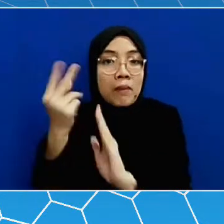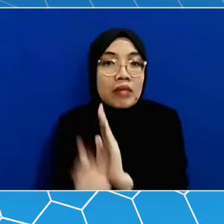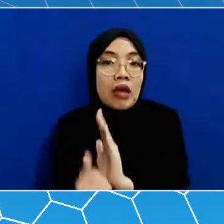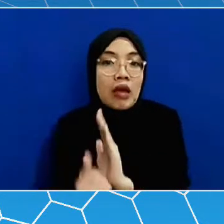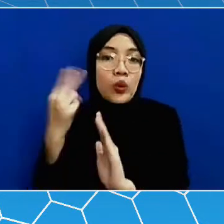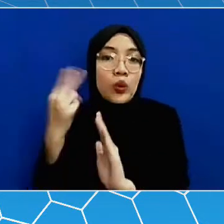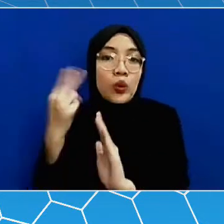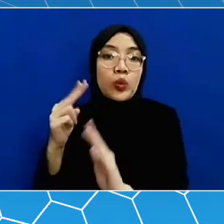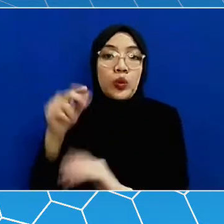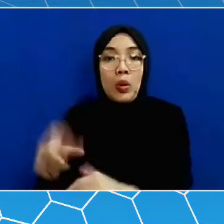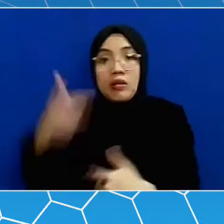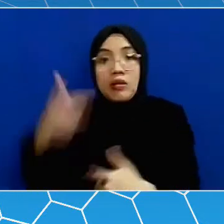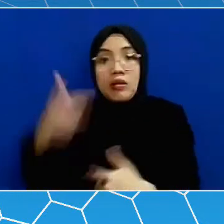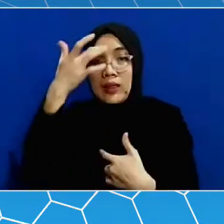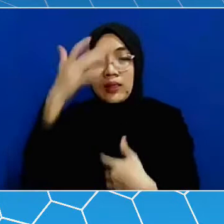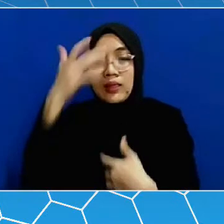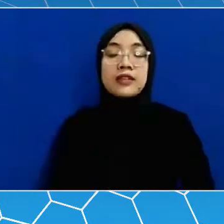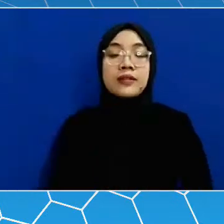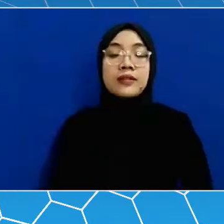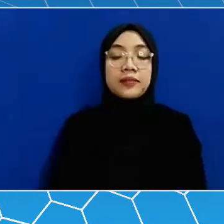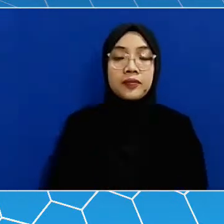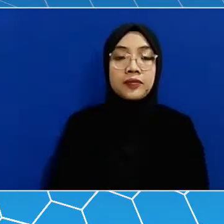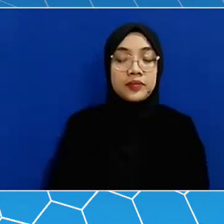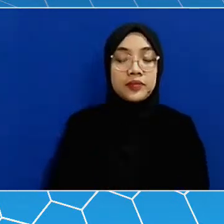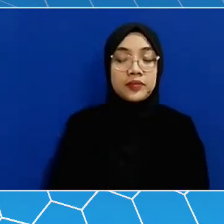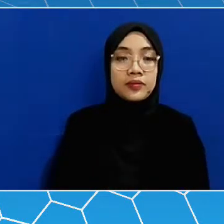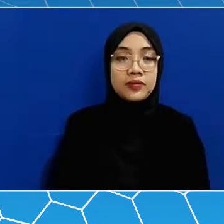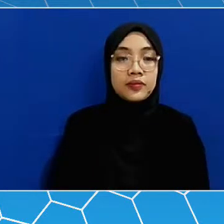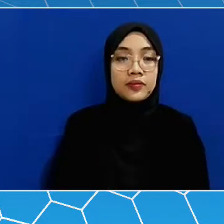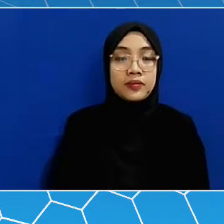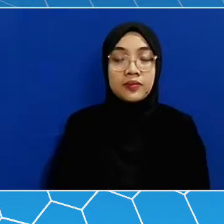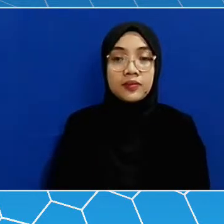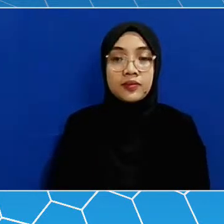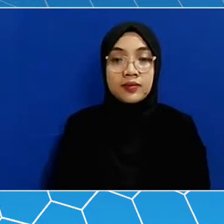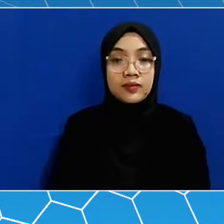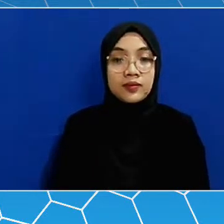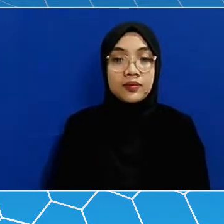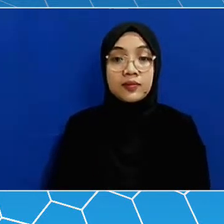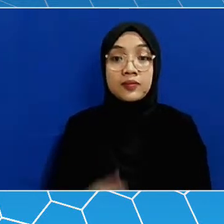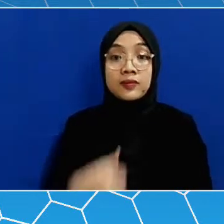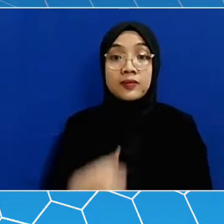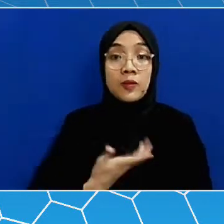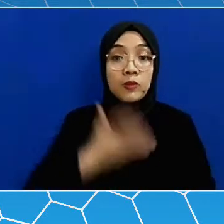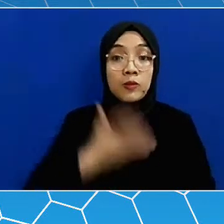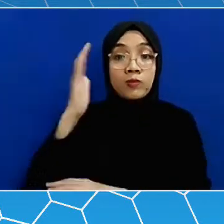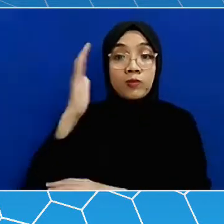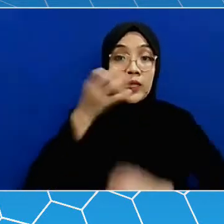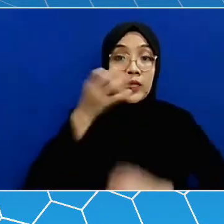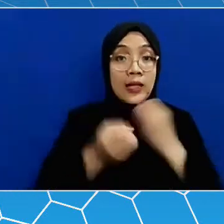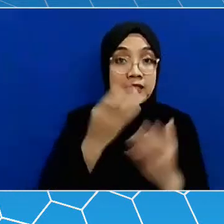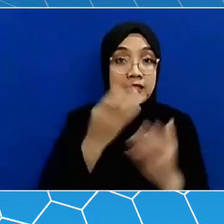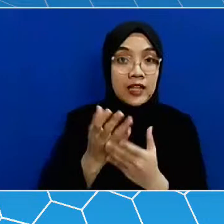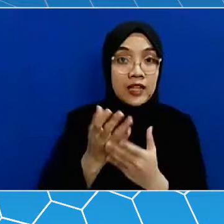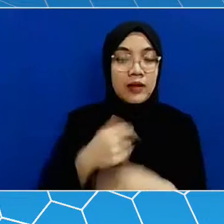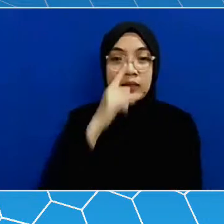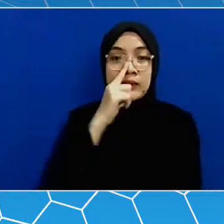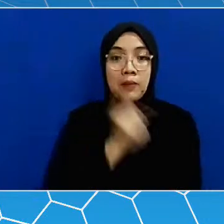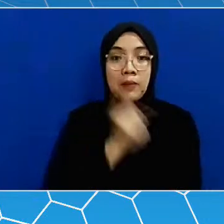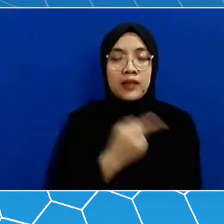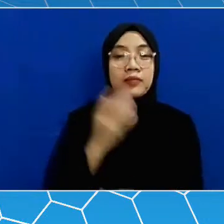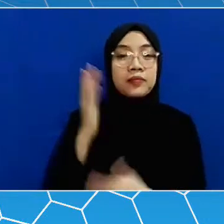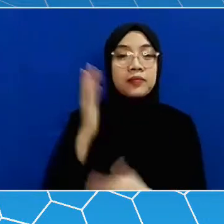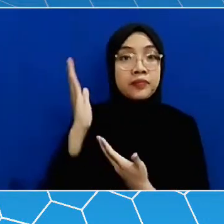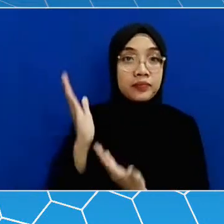And I'll go through the next few slides fairly quickly. Again, this is just emphasizing the fact that we've got lots of data, and now we